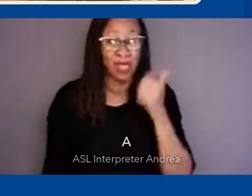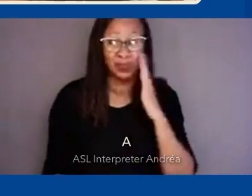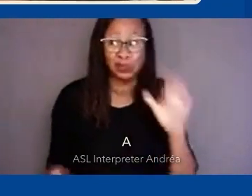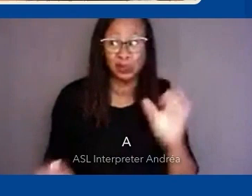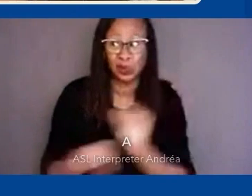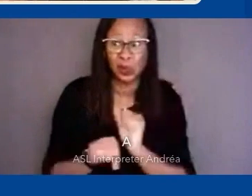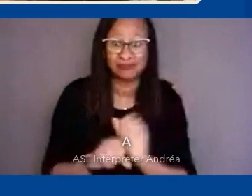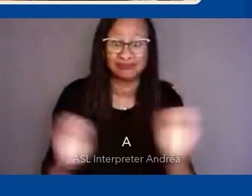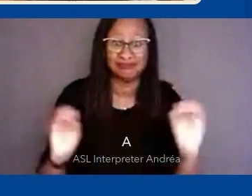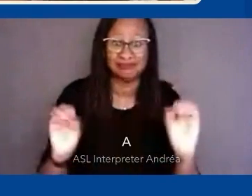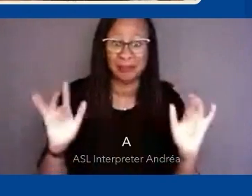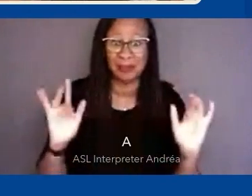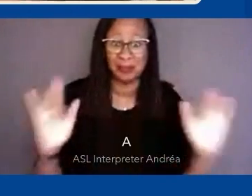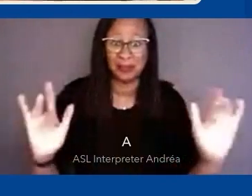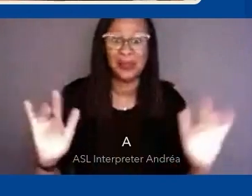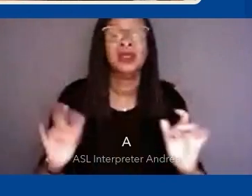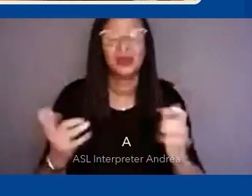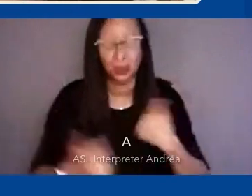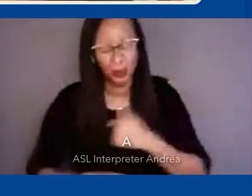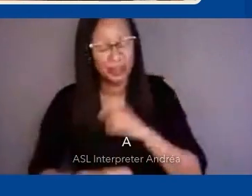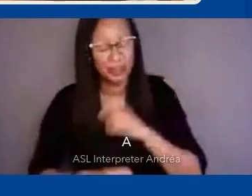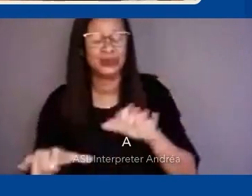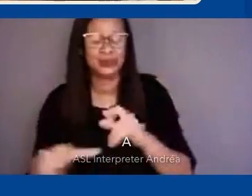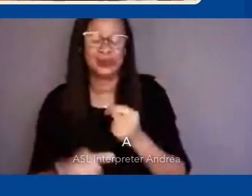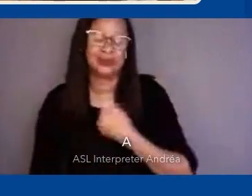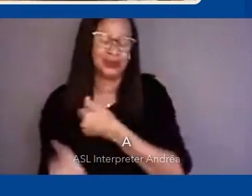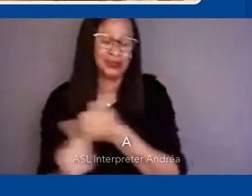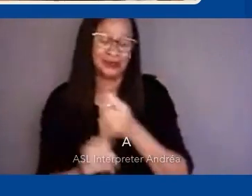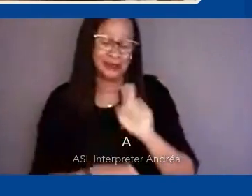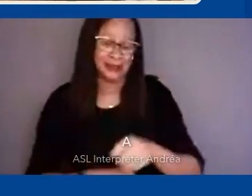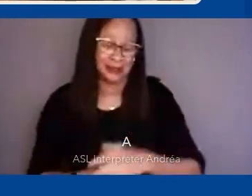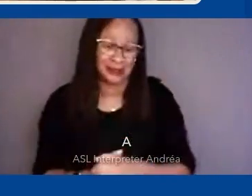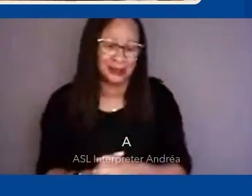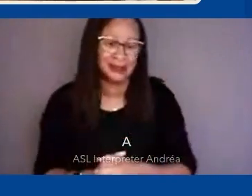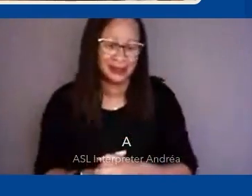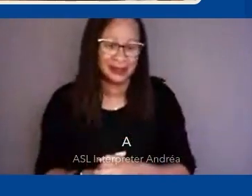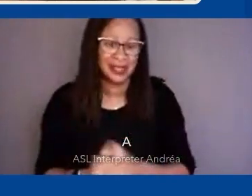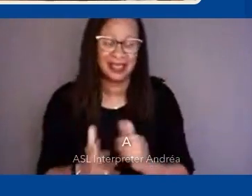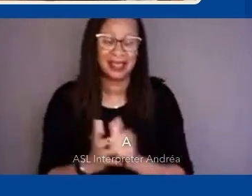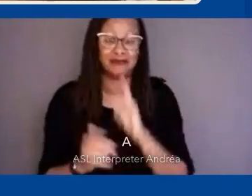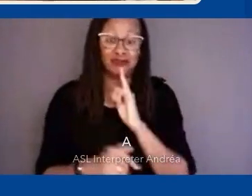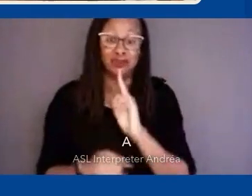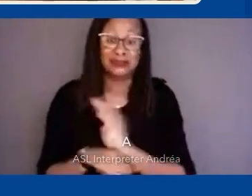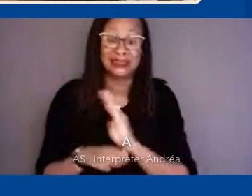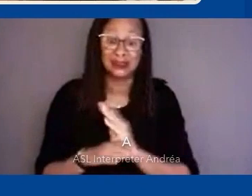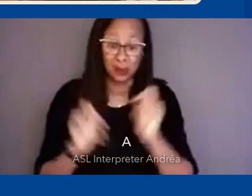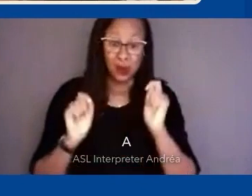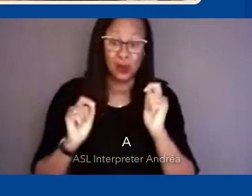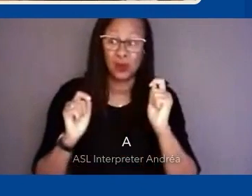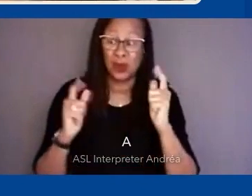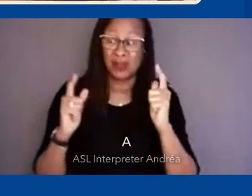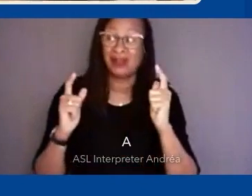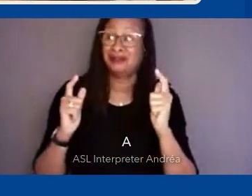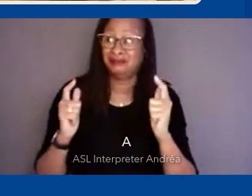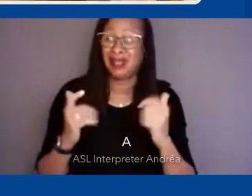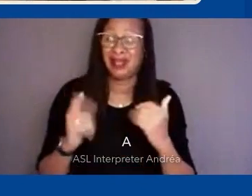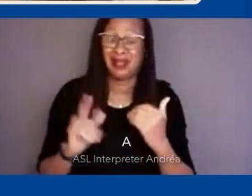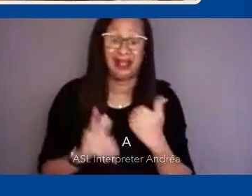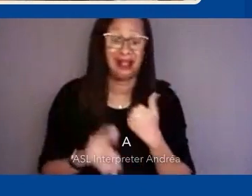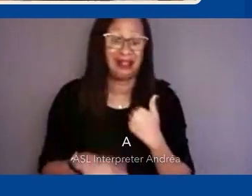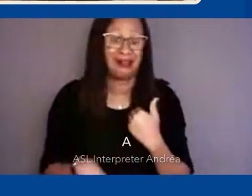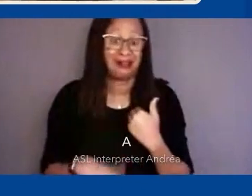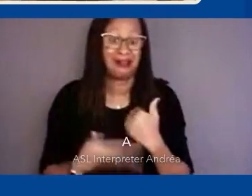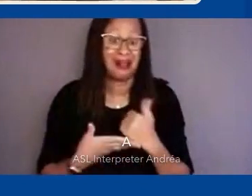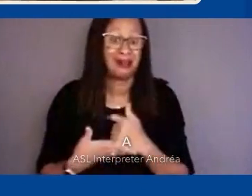So we'll have to do it ourselves. You know, that was a wake-up call for us, but I think it was also a wake-up call for some of